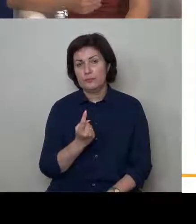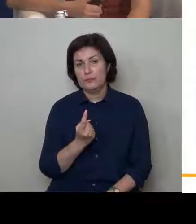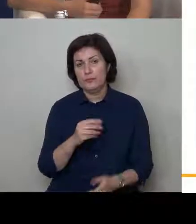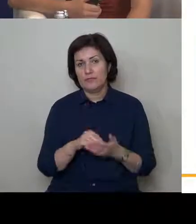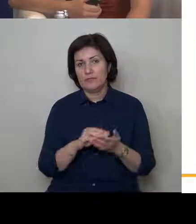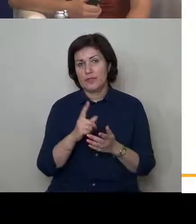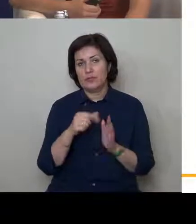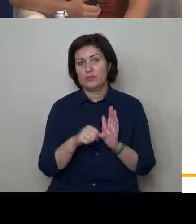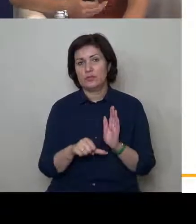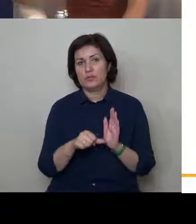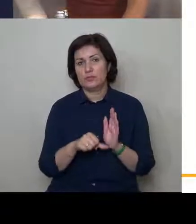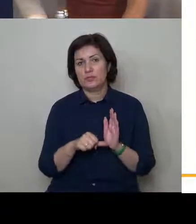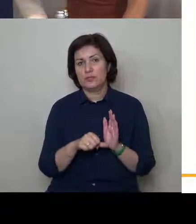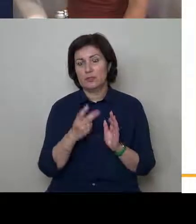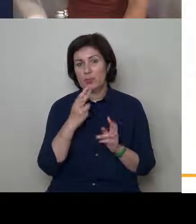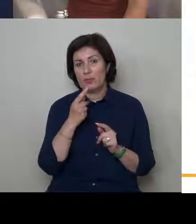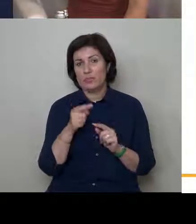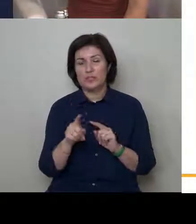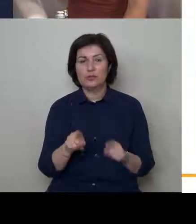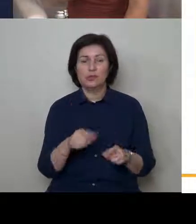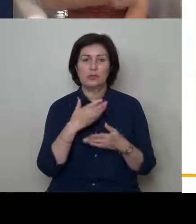would be covered by Article